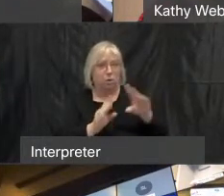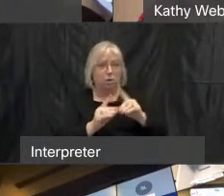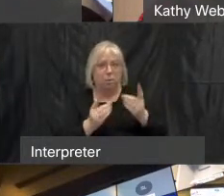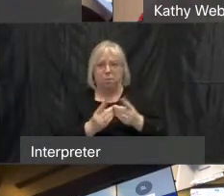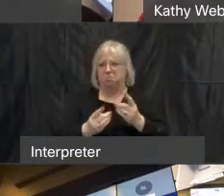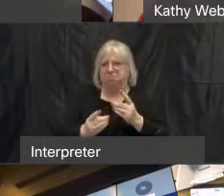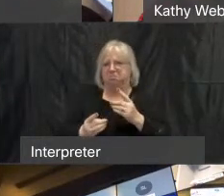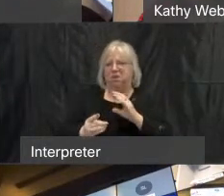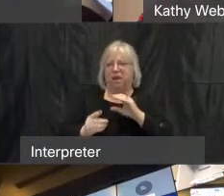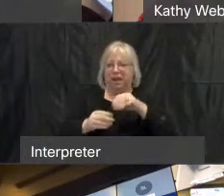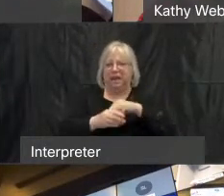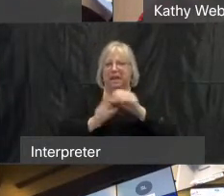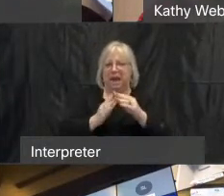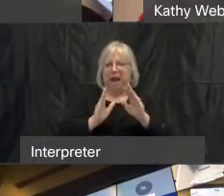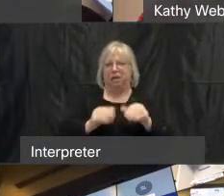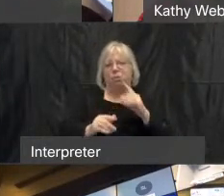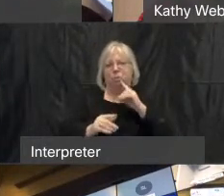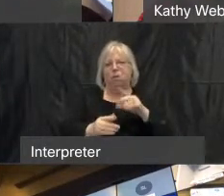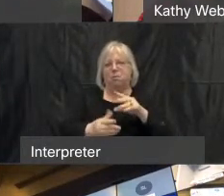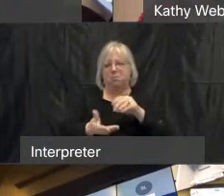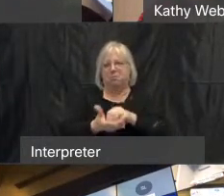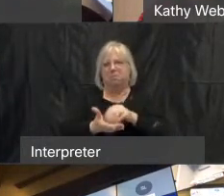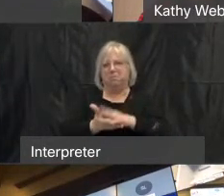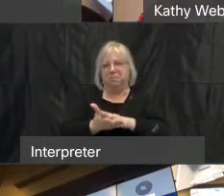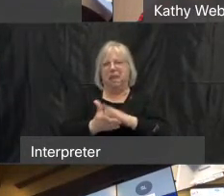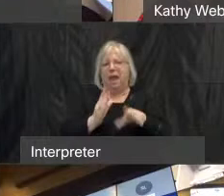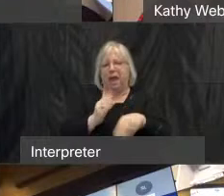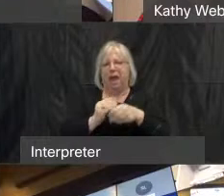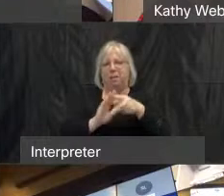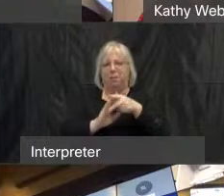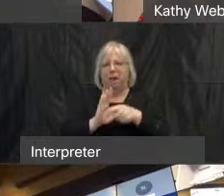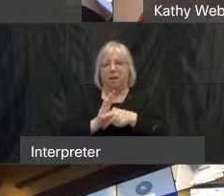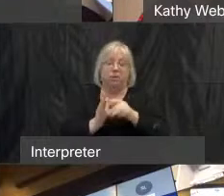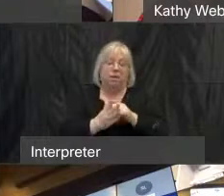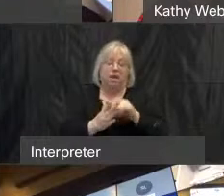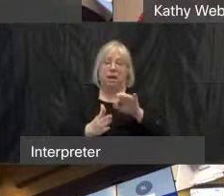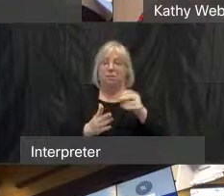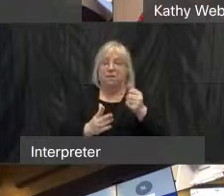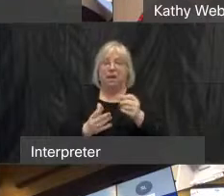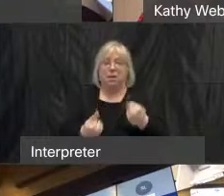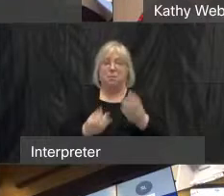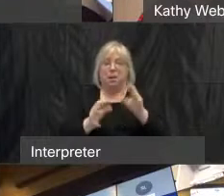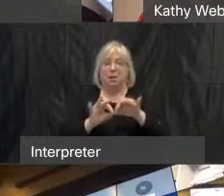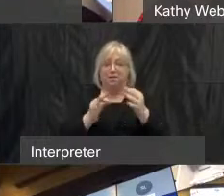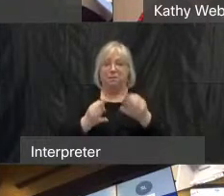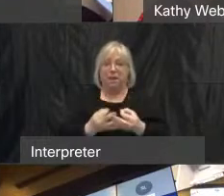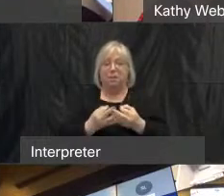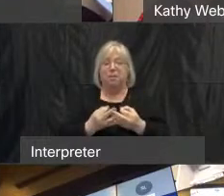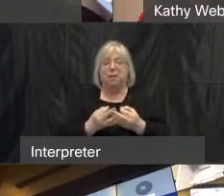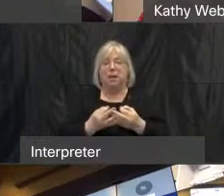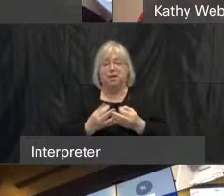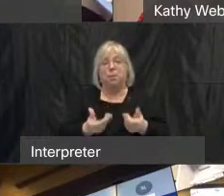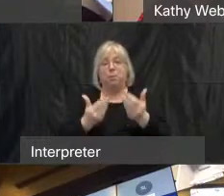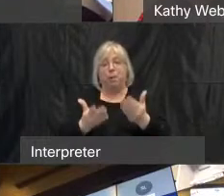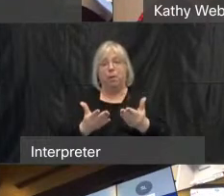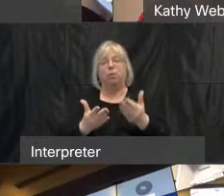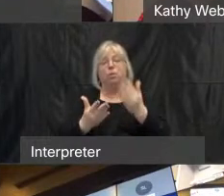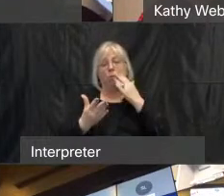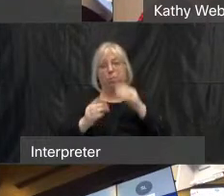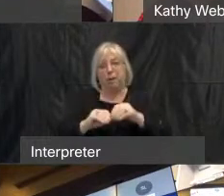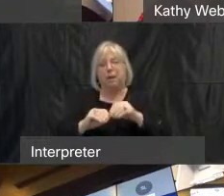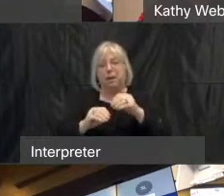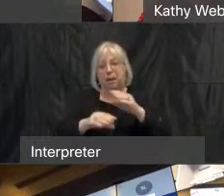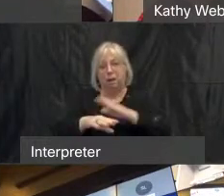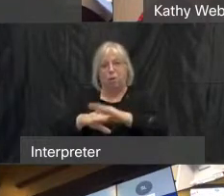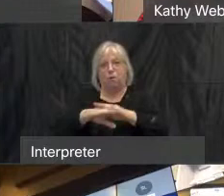in-house. We just put it as a policy in there for all notifications for any multifamily coming in any ward that they be notified. All of your staff would know